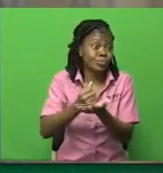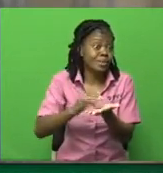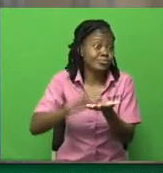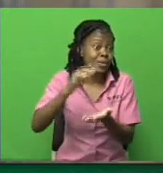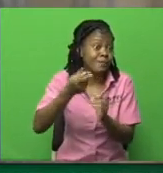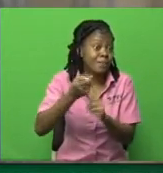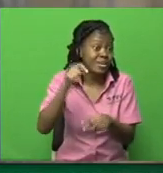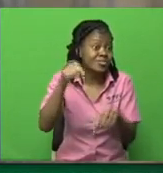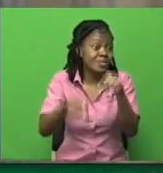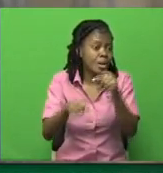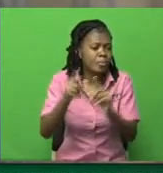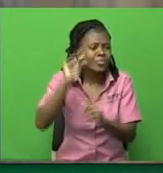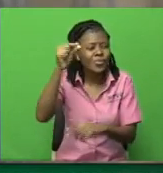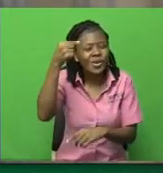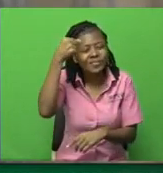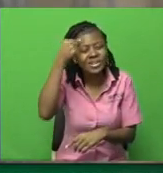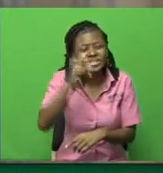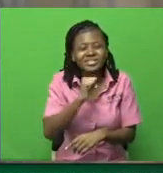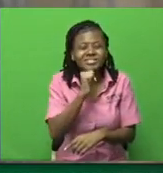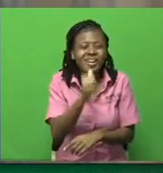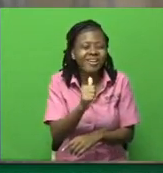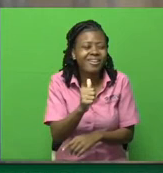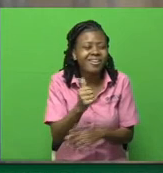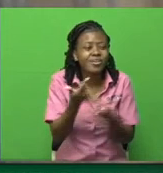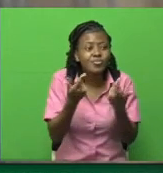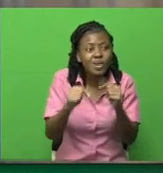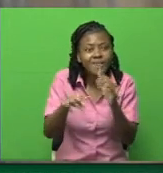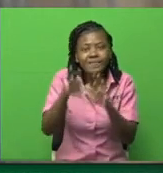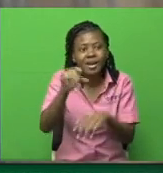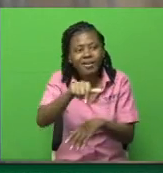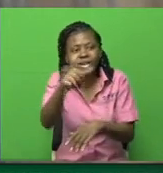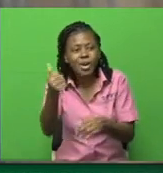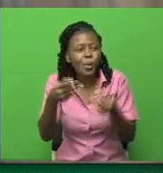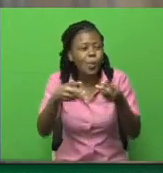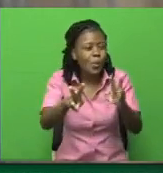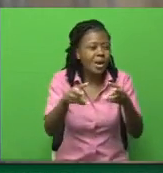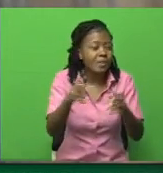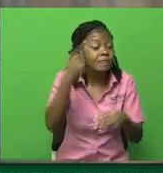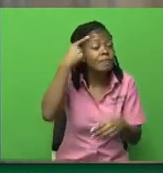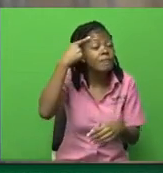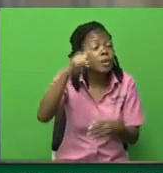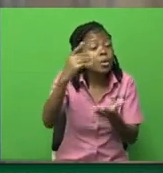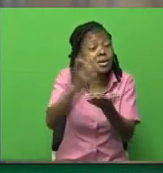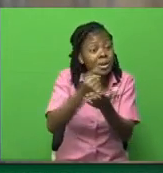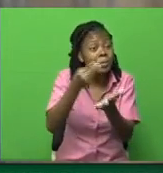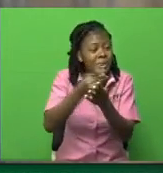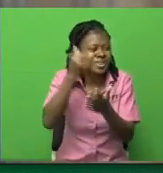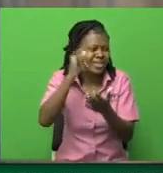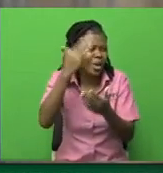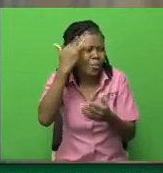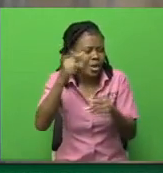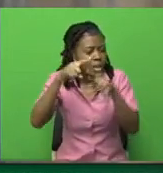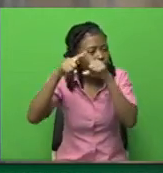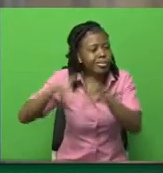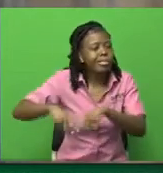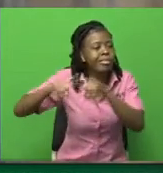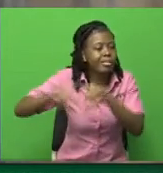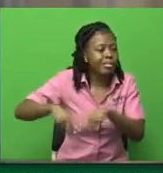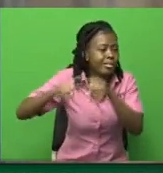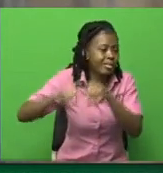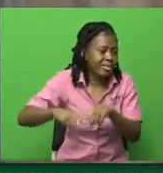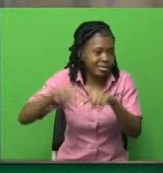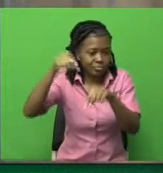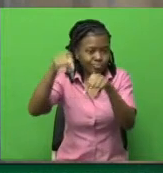has failed to provide any other revenue streams so we remain dependent on the energy sector to generate revenue